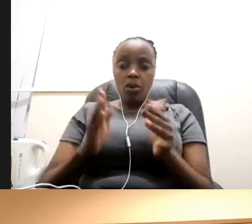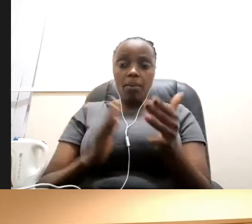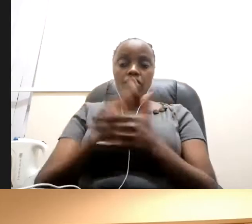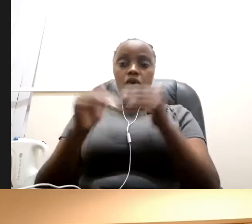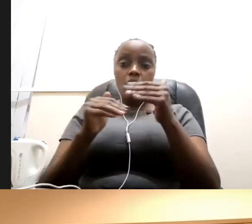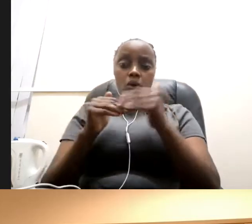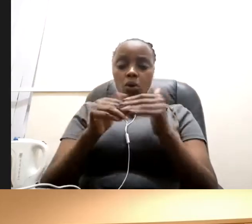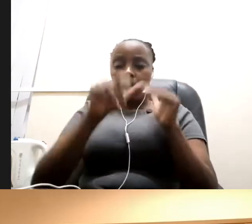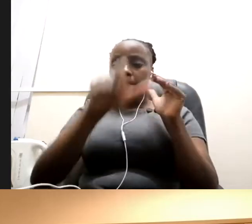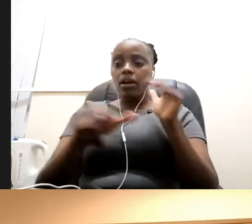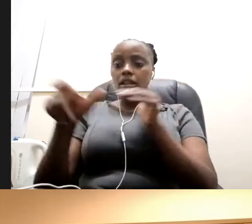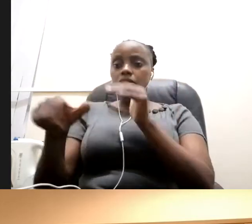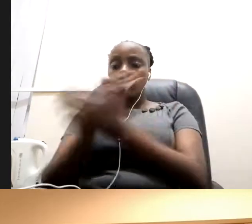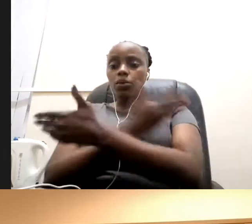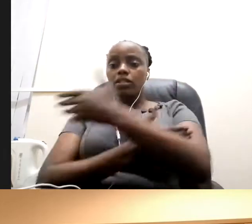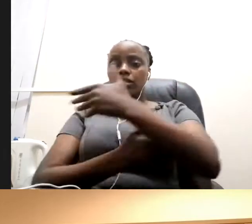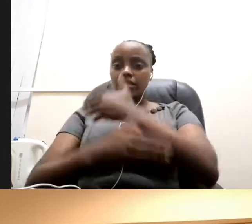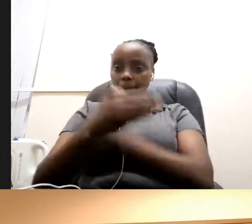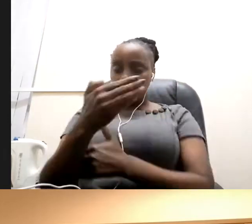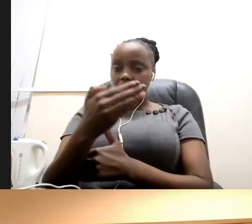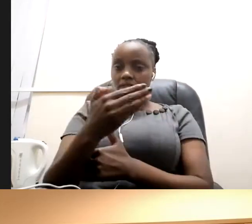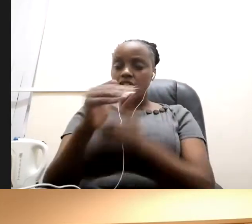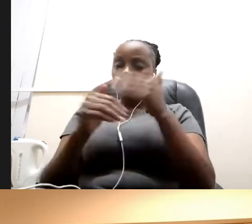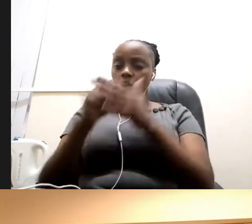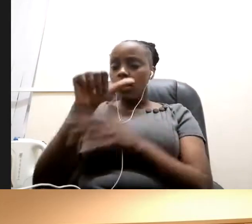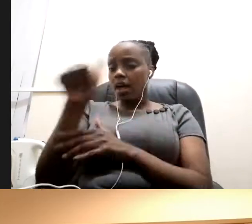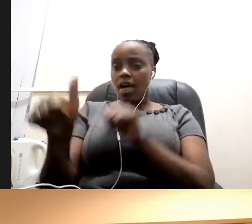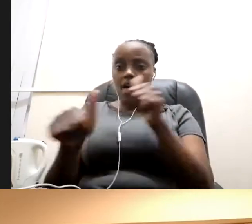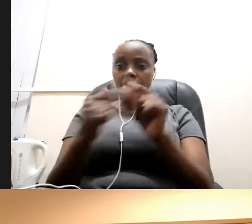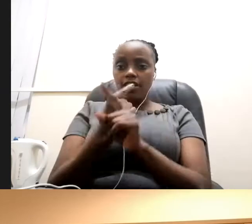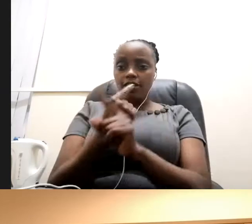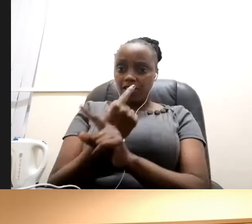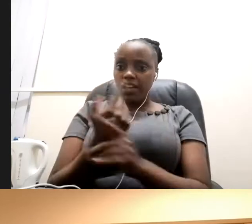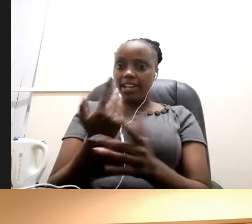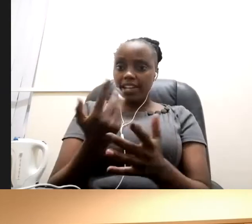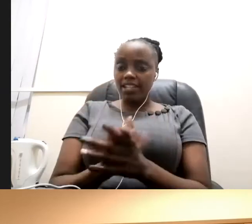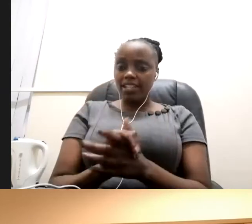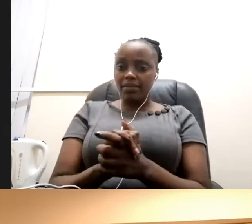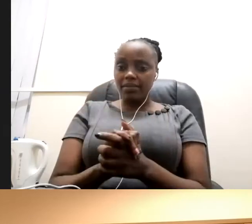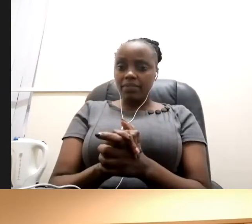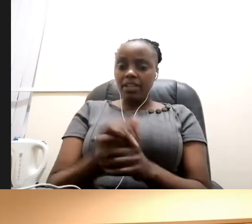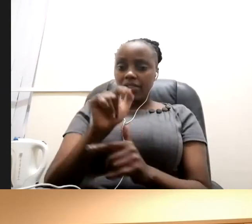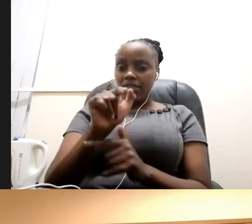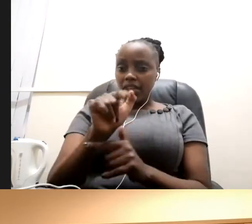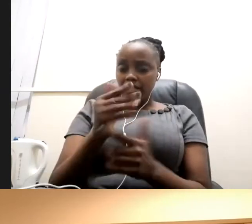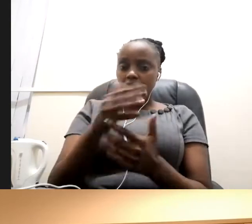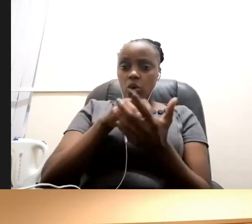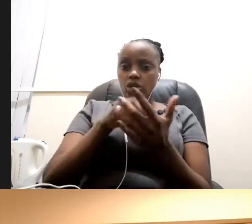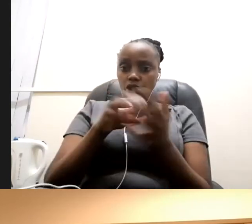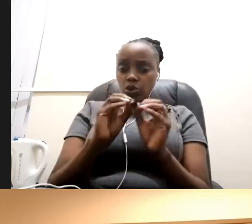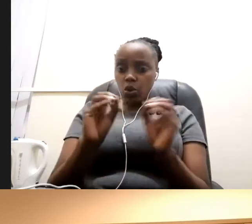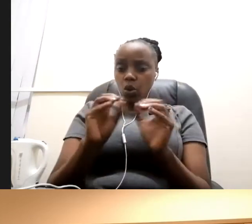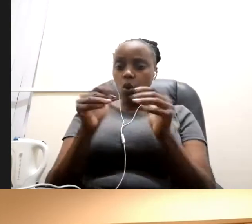with disabilities and or other persons. Without this condition, without